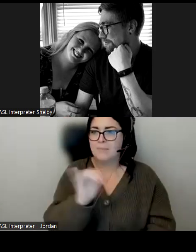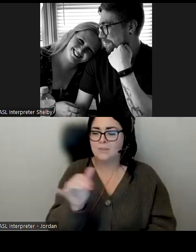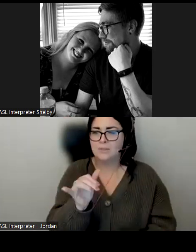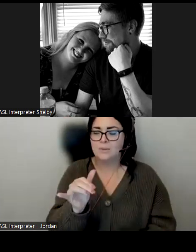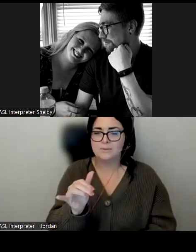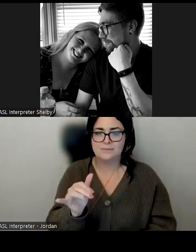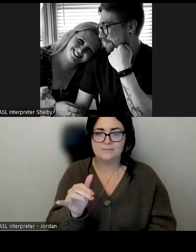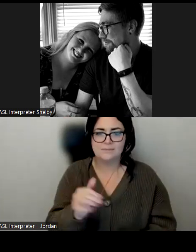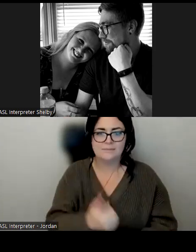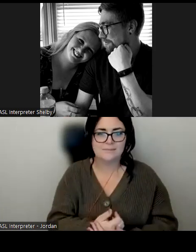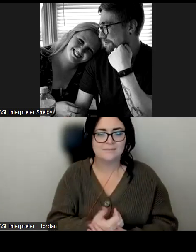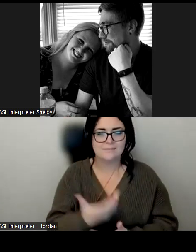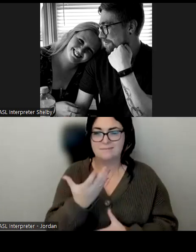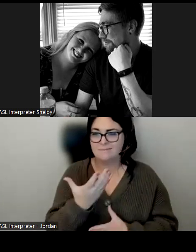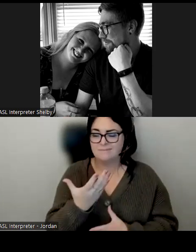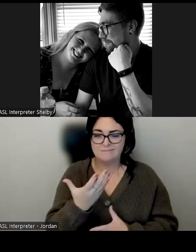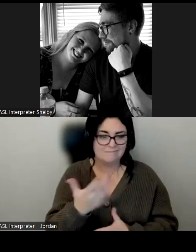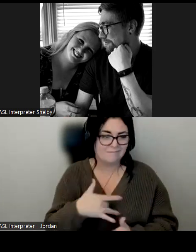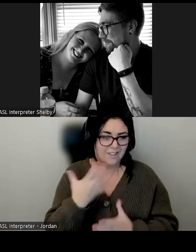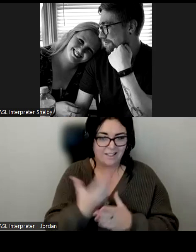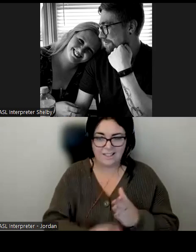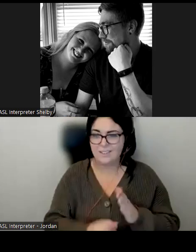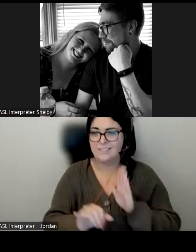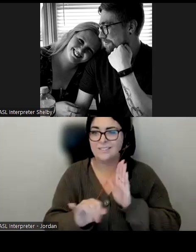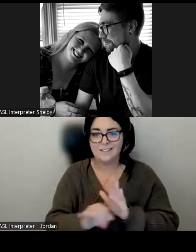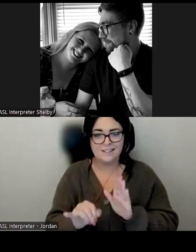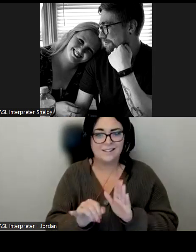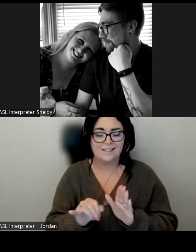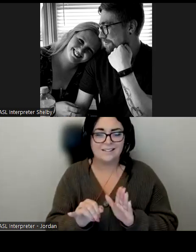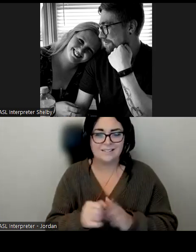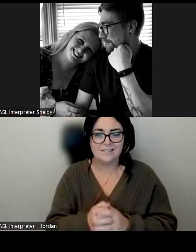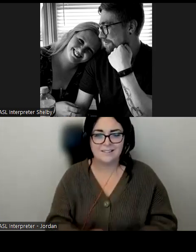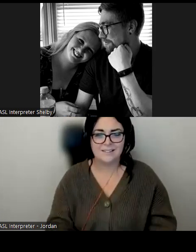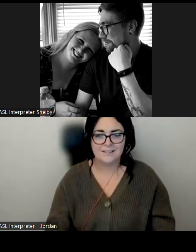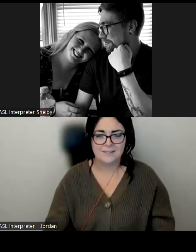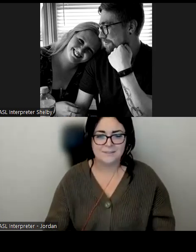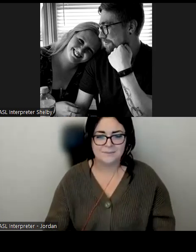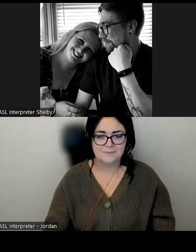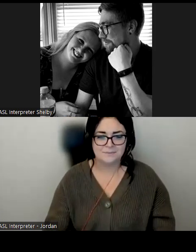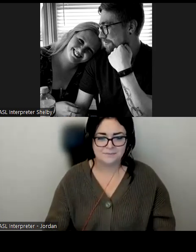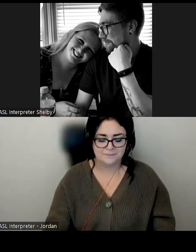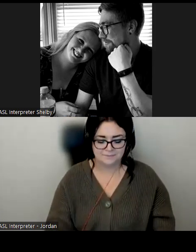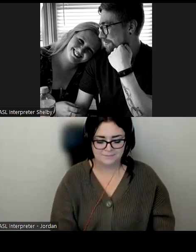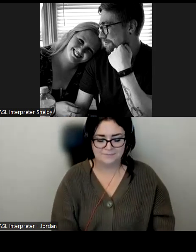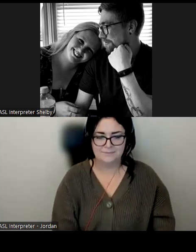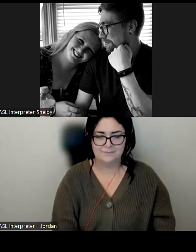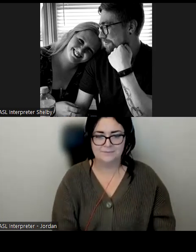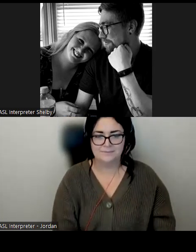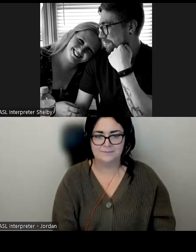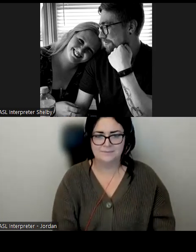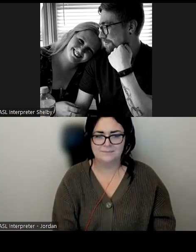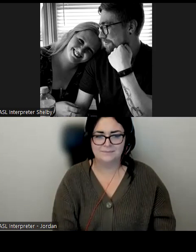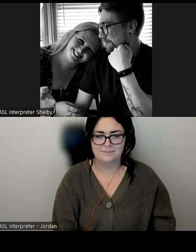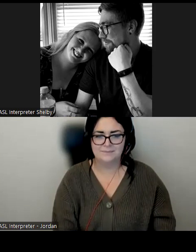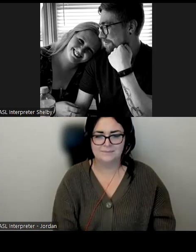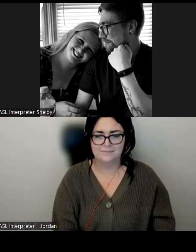the loss of an identity. So, you know, um, this can show up in a lot of different ways. It